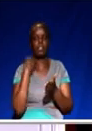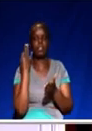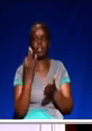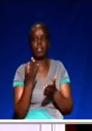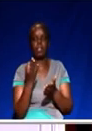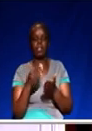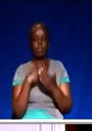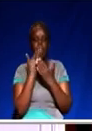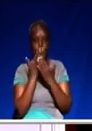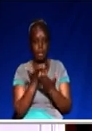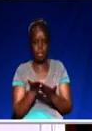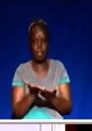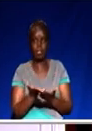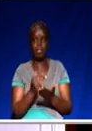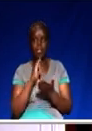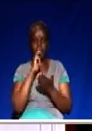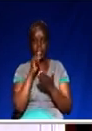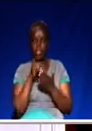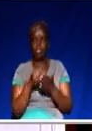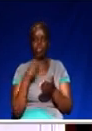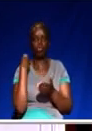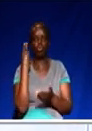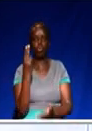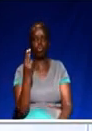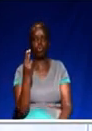my answer would be 2.